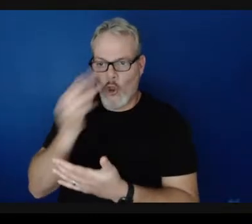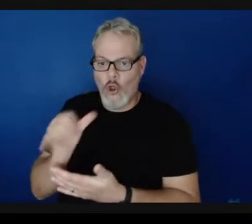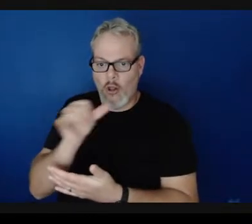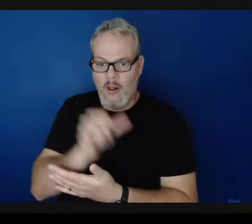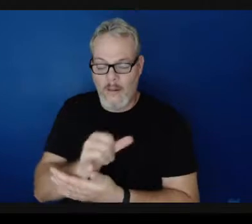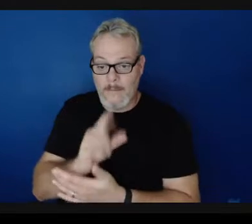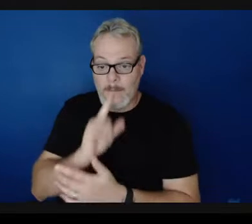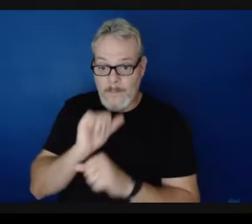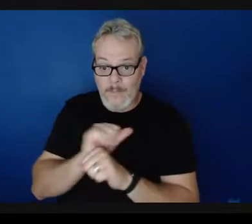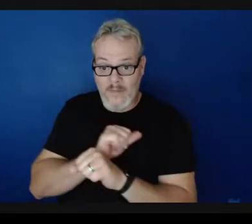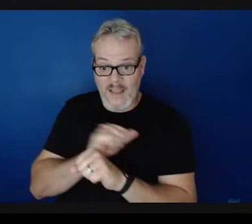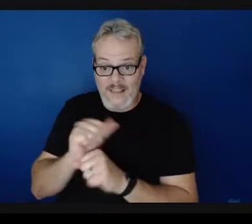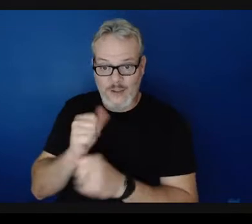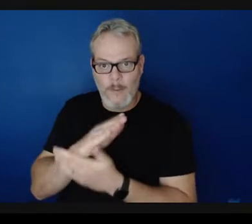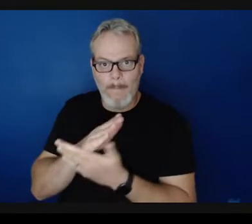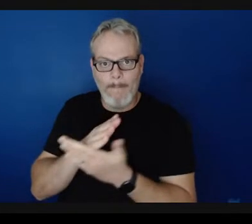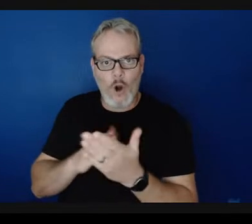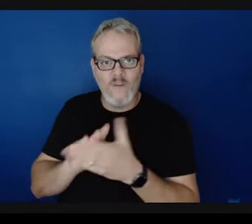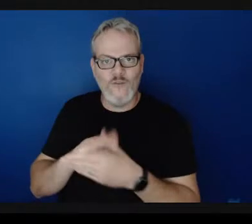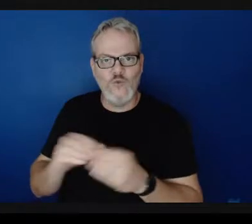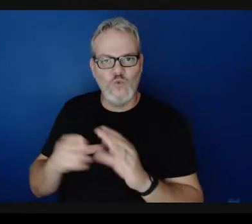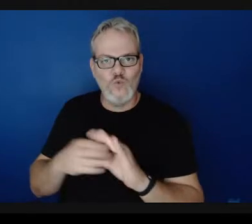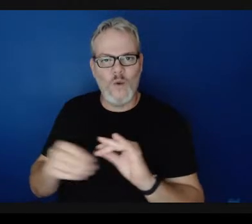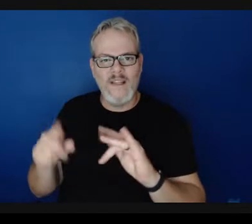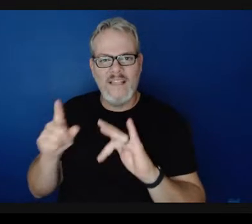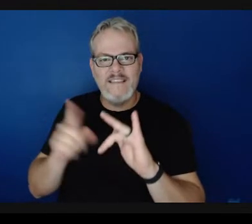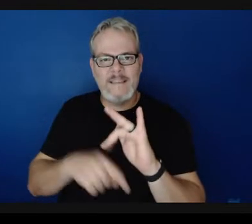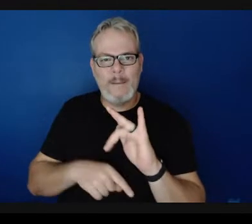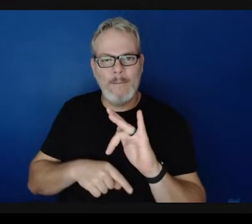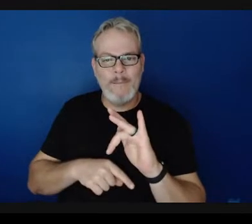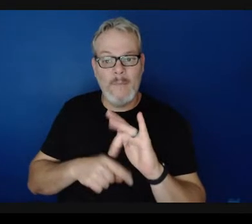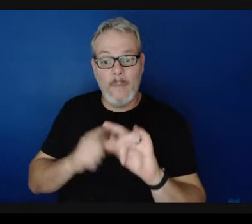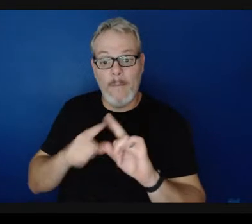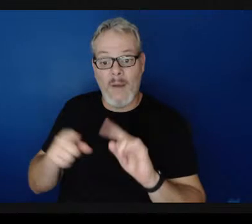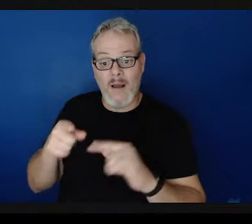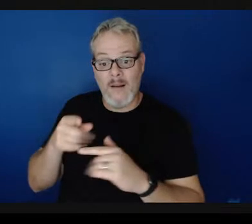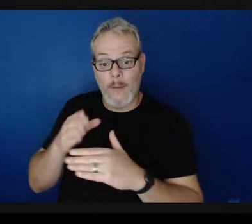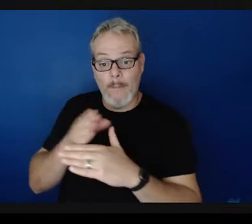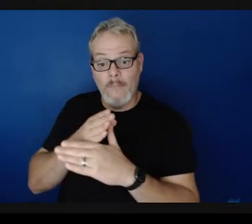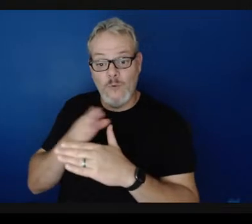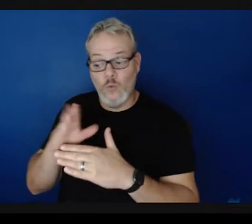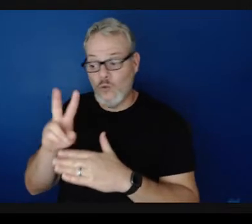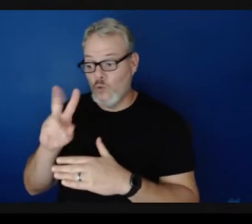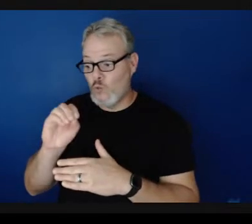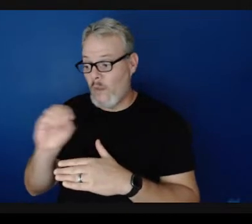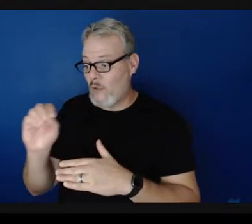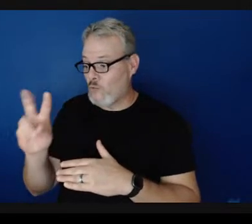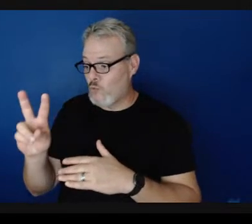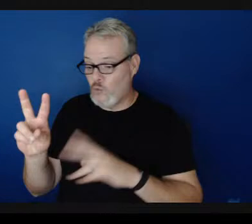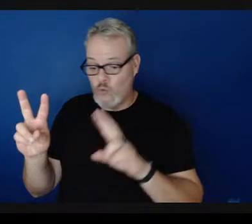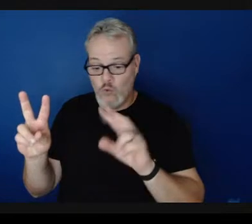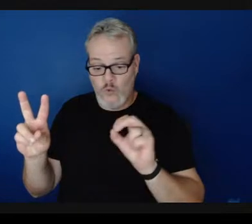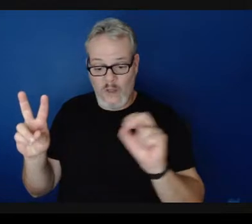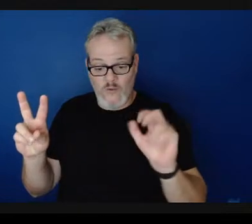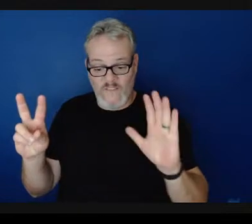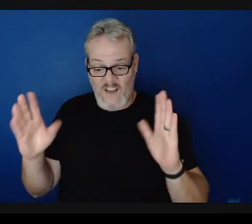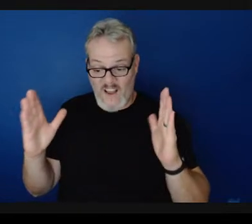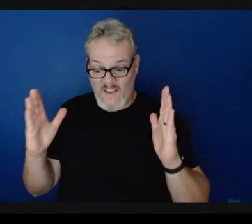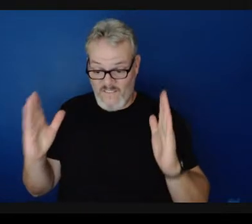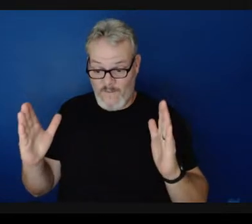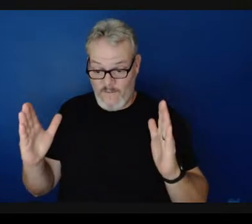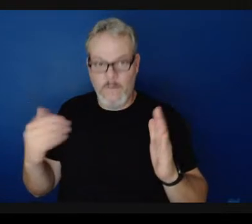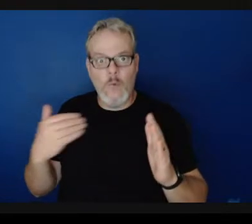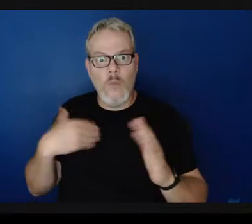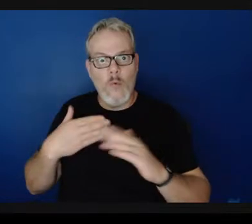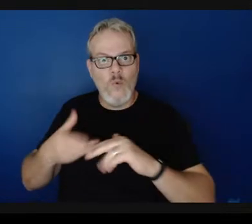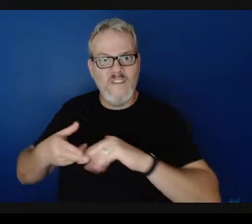part of the story I skipped earlier, but in 2002 to 2005, there was inflation of both Kilauea and Mauna Loa together at the same